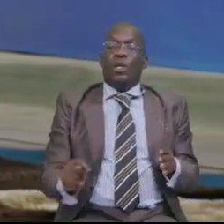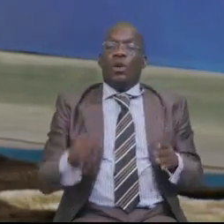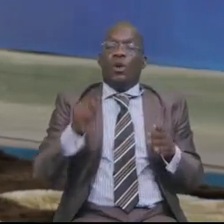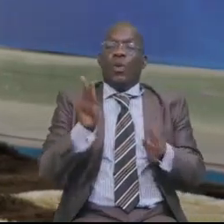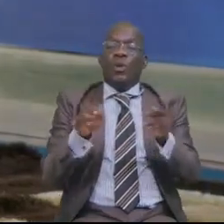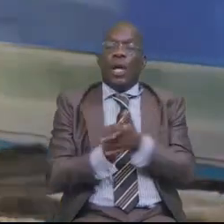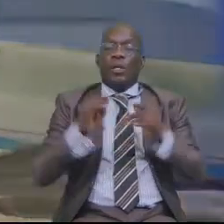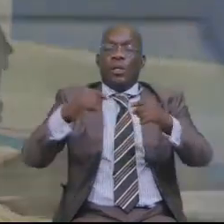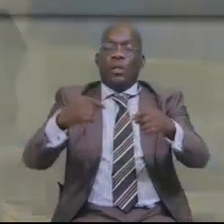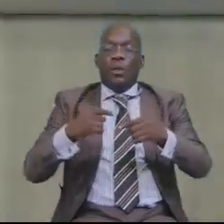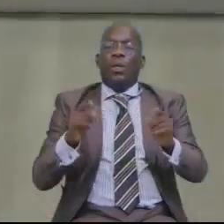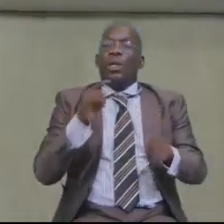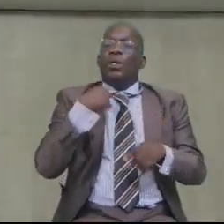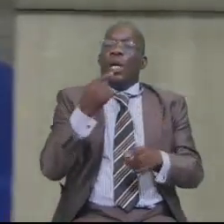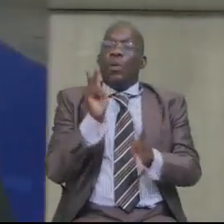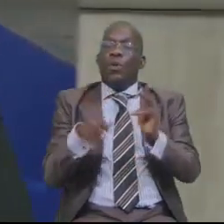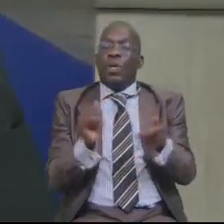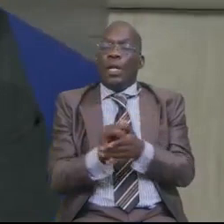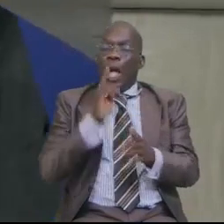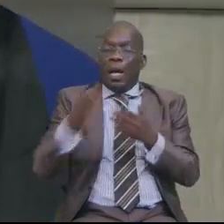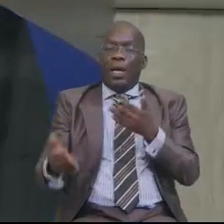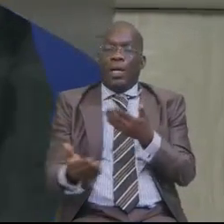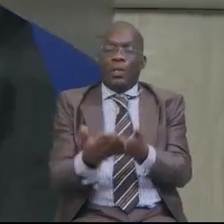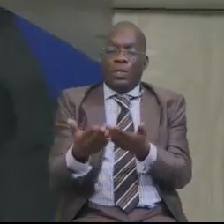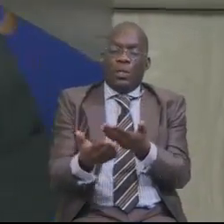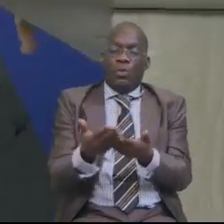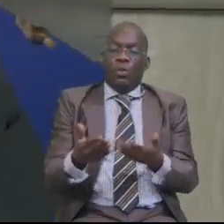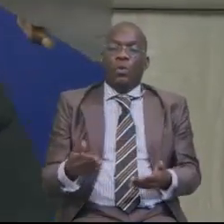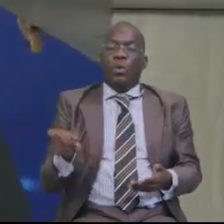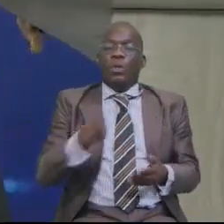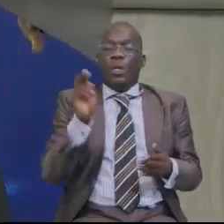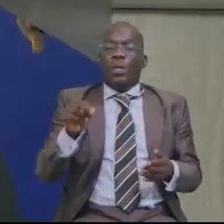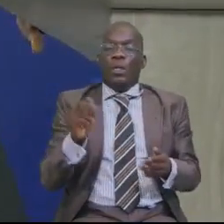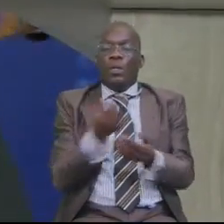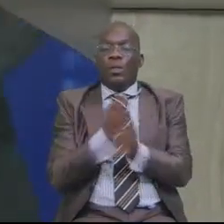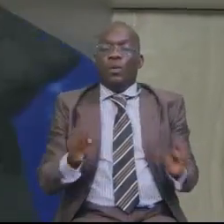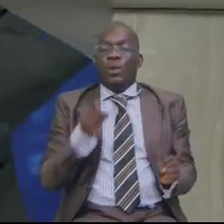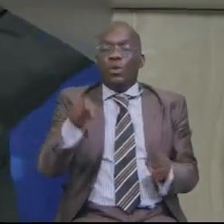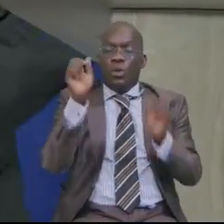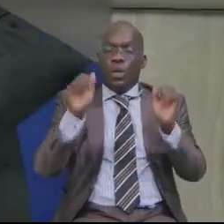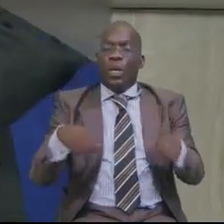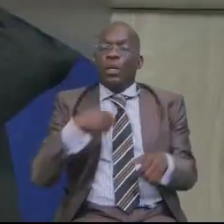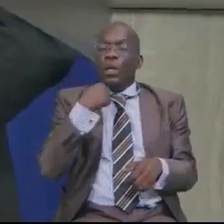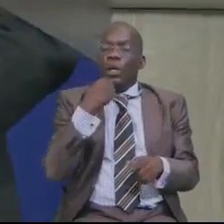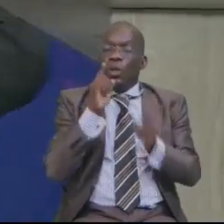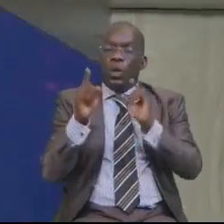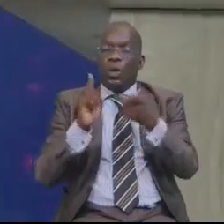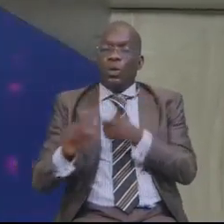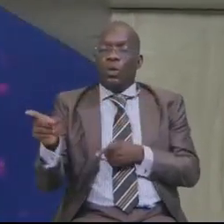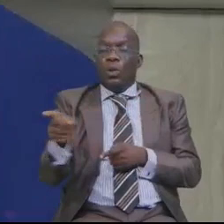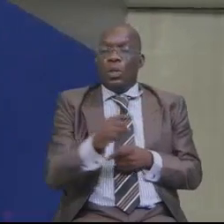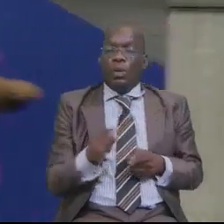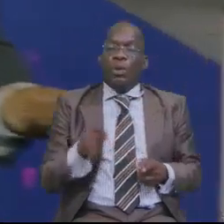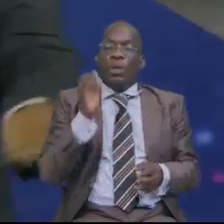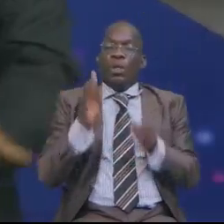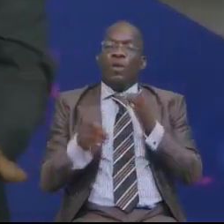the argumentators, tell the people who are simple-hearted. They need salvation and you can talk to them. If a woman